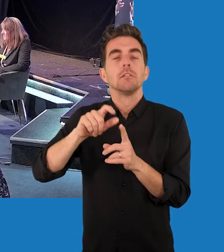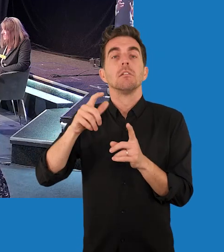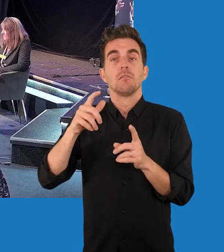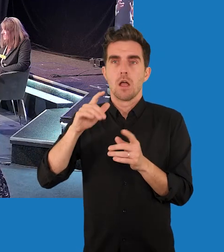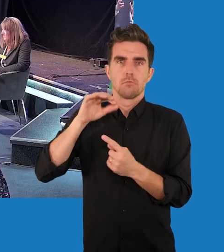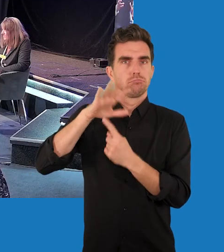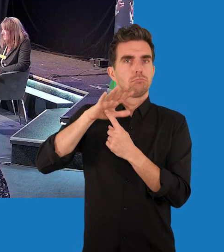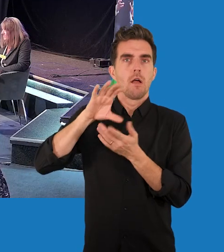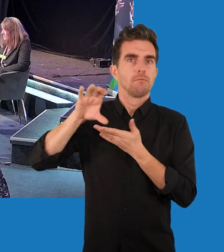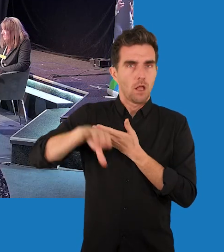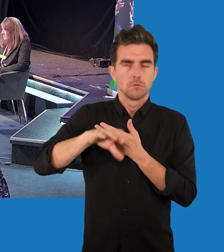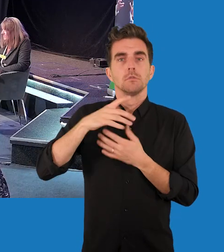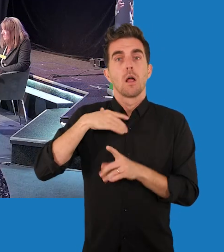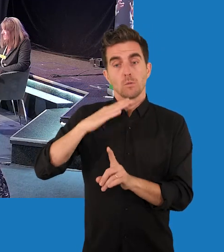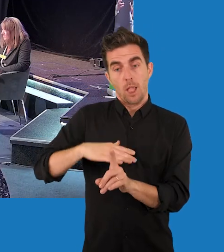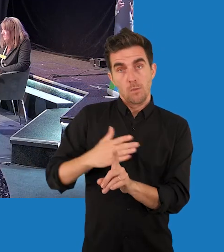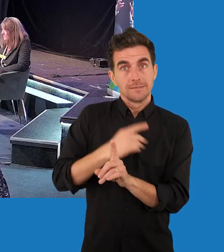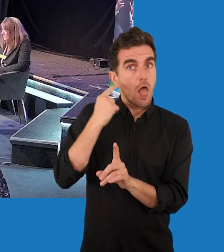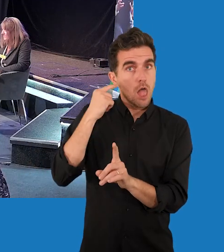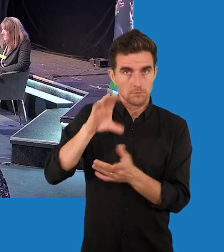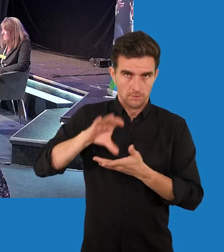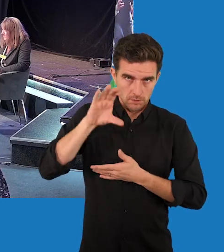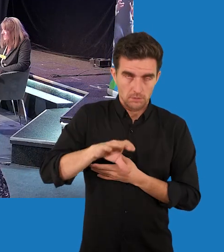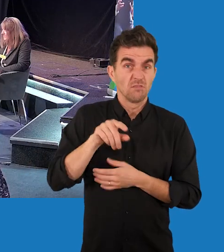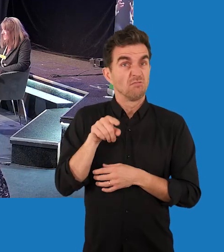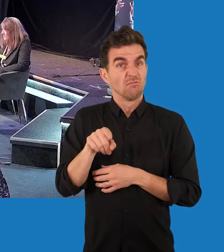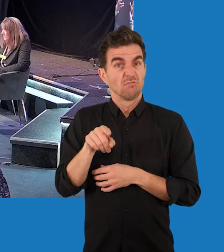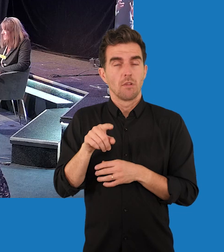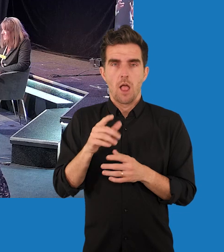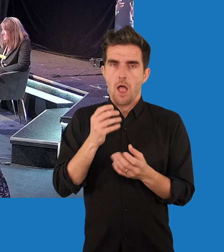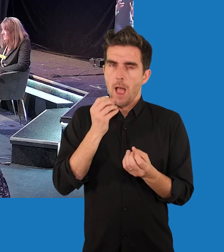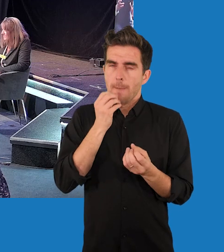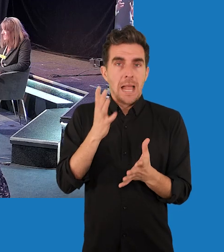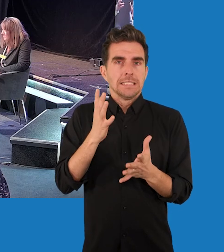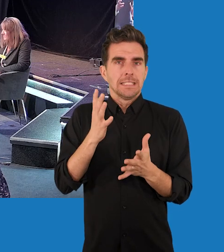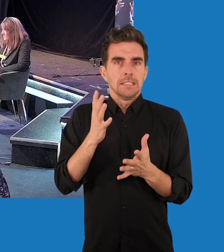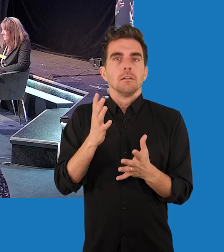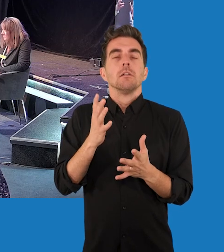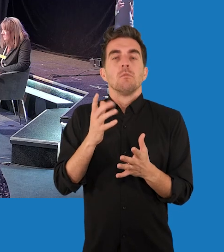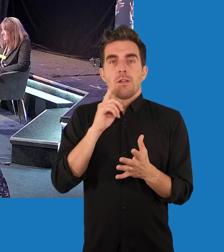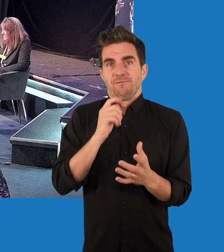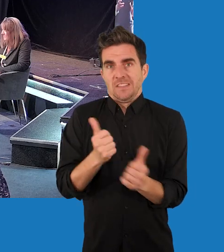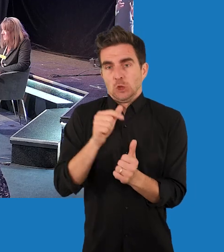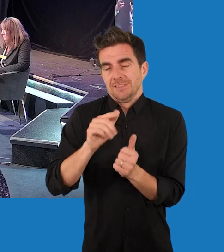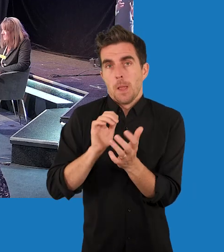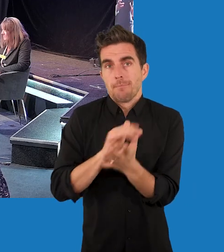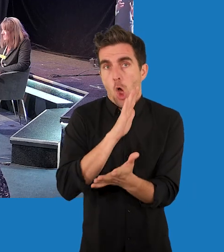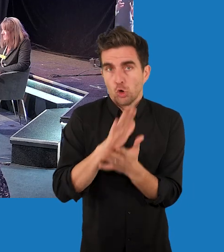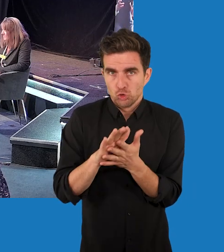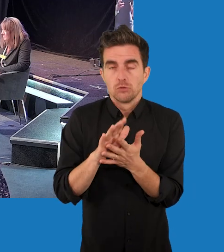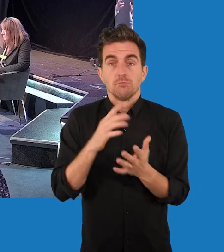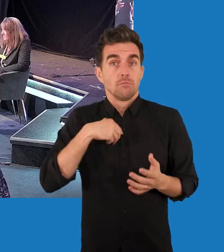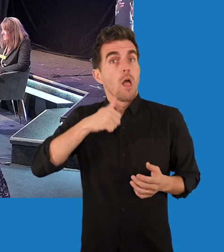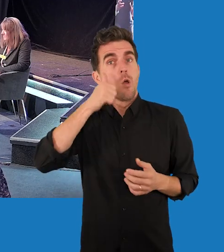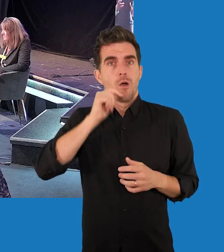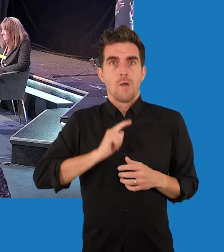the ICP Priorities Fund, our own South West London fund, which is amazing. And it's coming to an end in March,